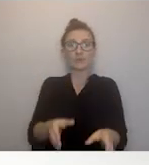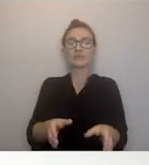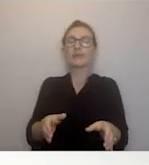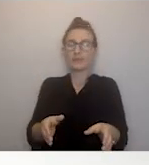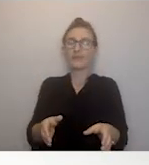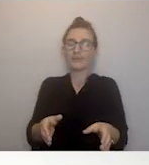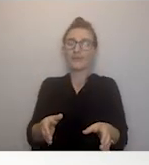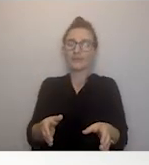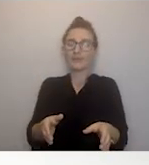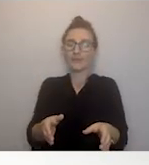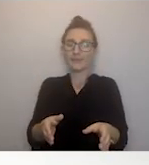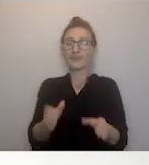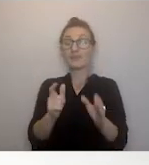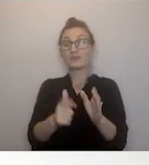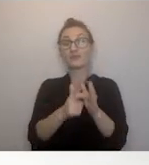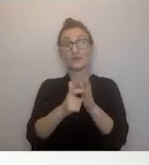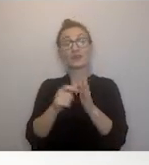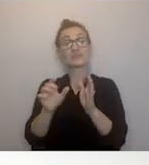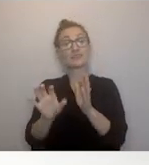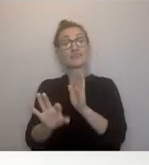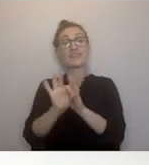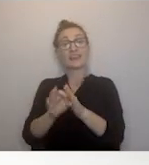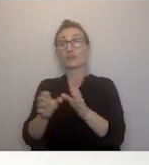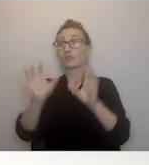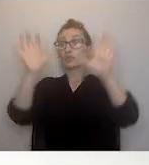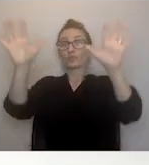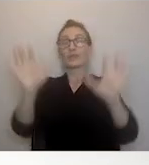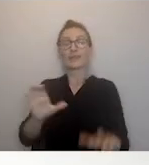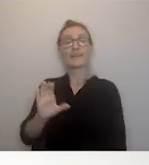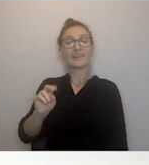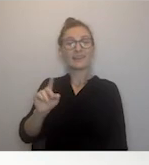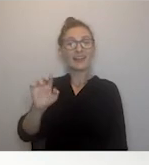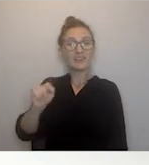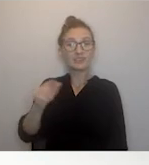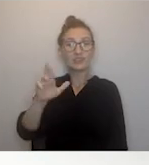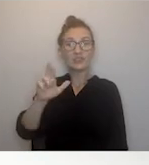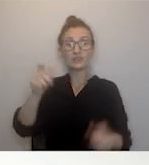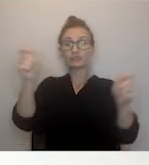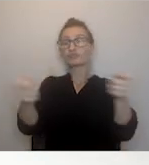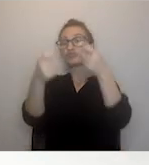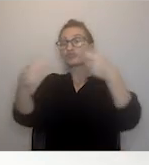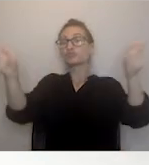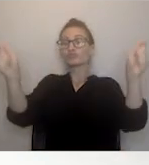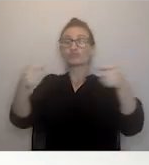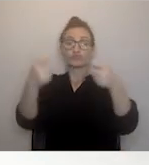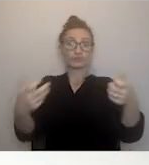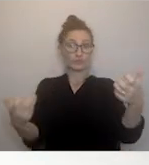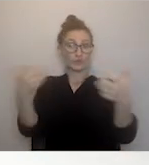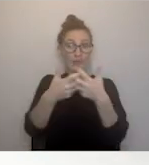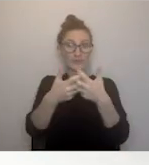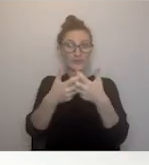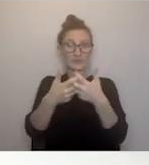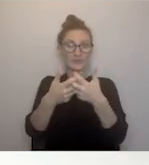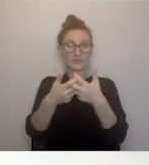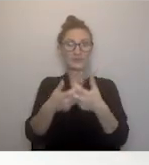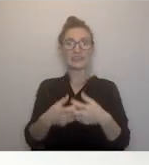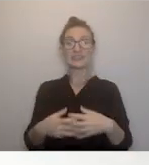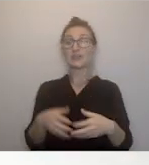the right person comes in mind, and not someone who's incredibly gifted at conducting. Because a great conductor is great for conducting an